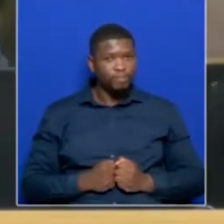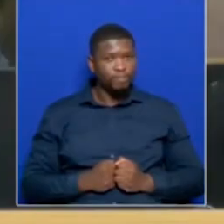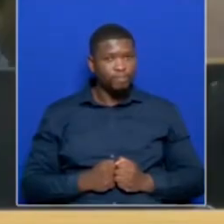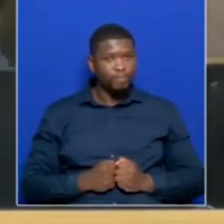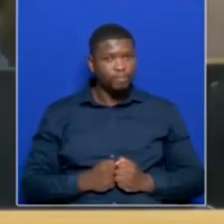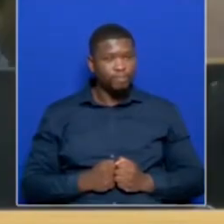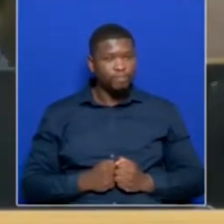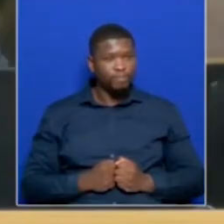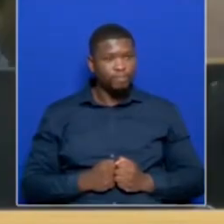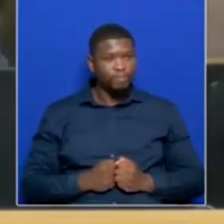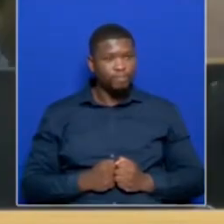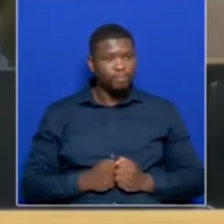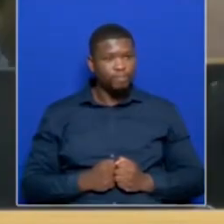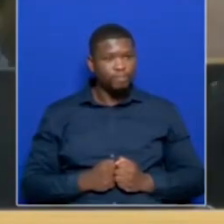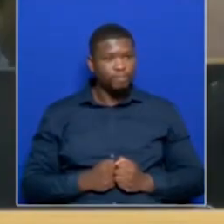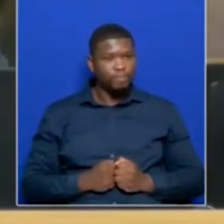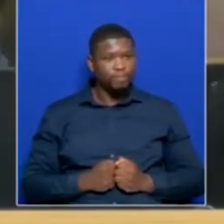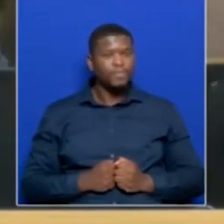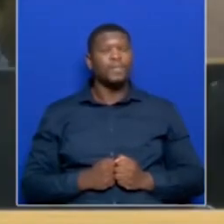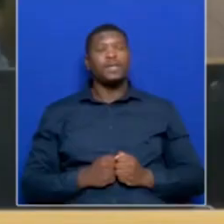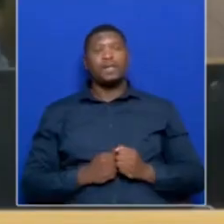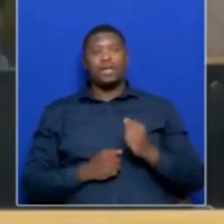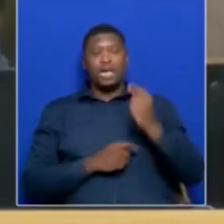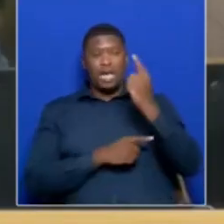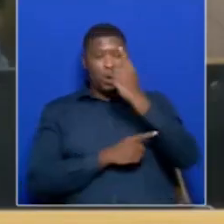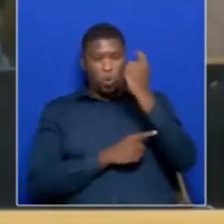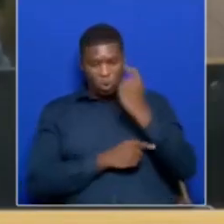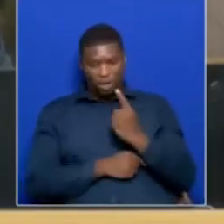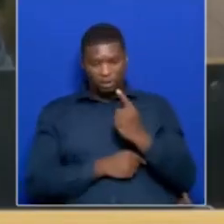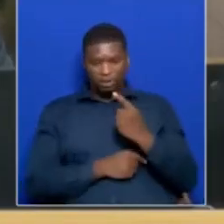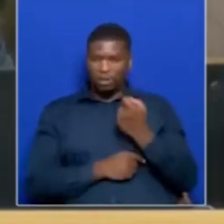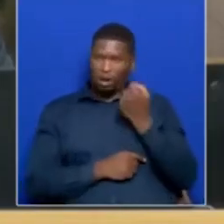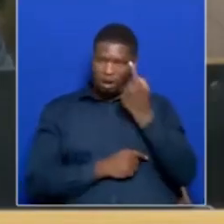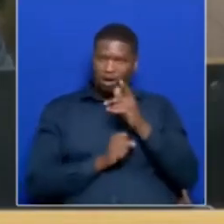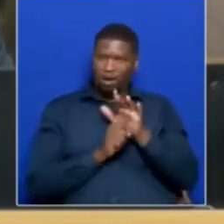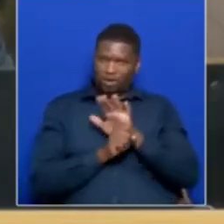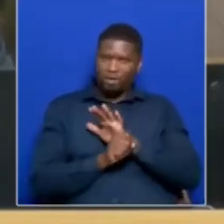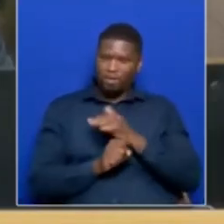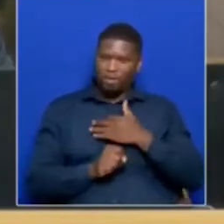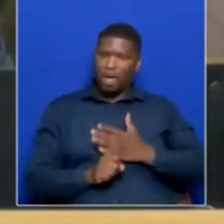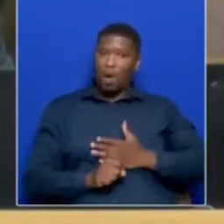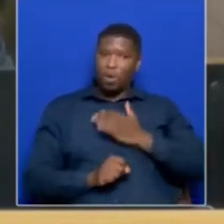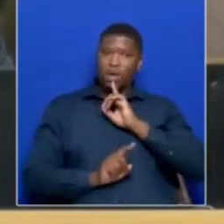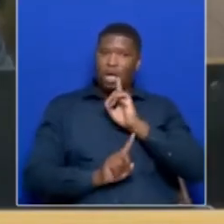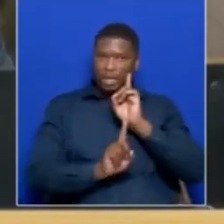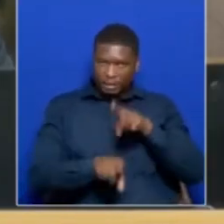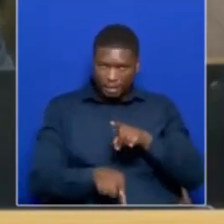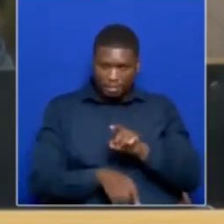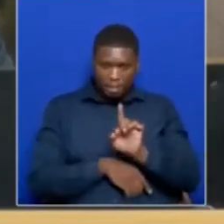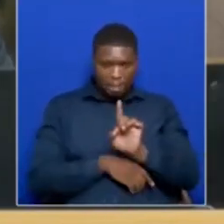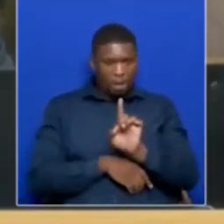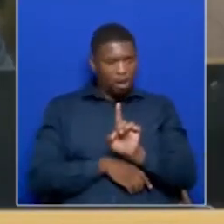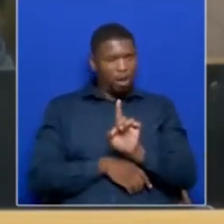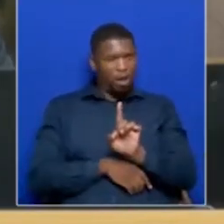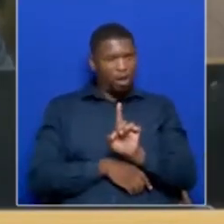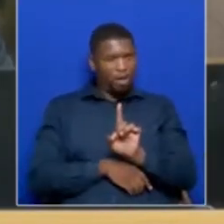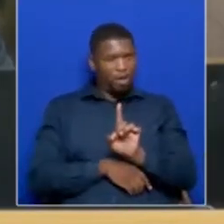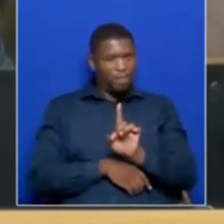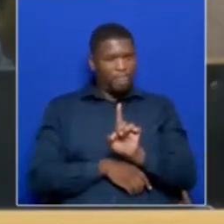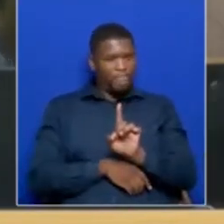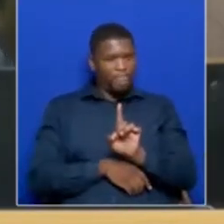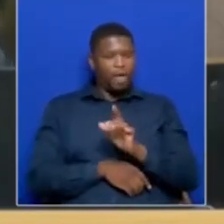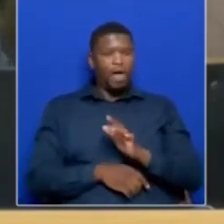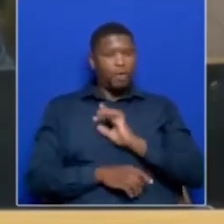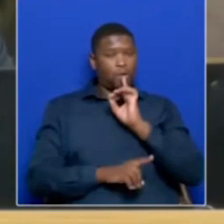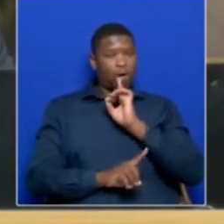I hear your question, Chair, and I want to answer this question, but I want to answer this question in this fashion.